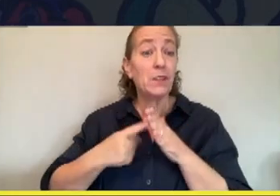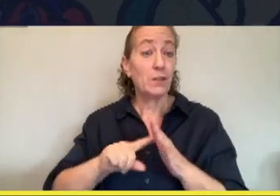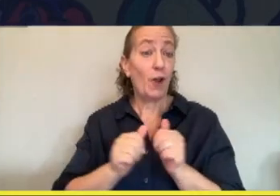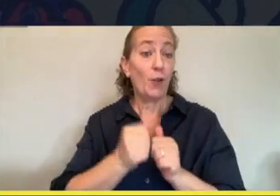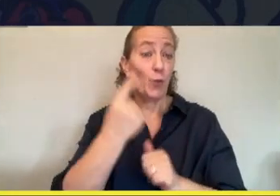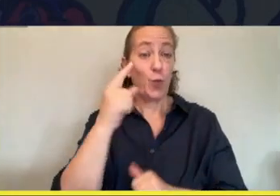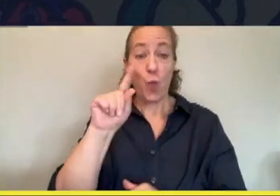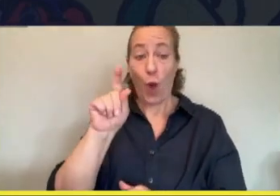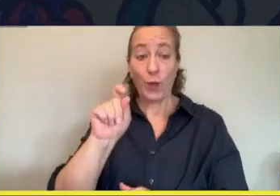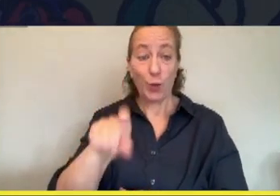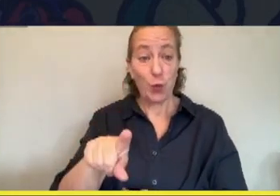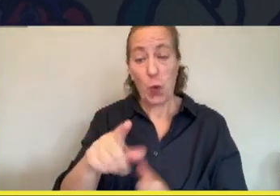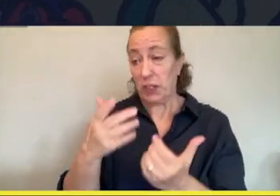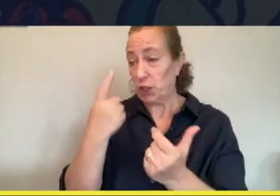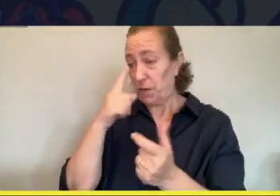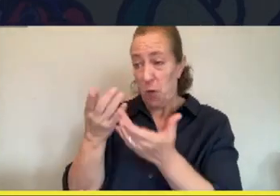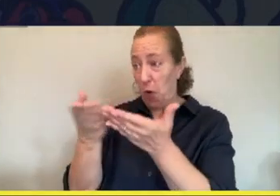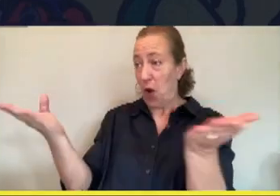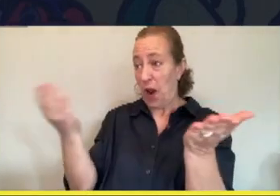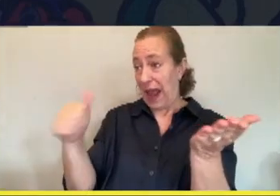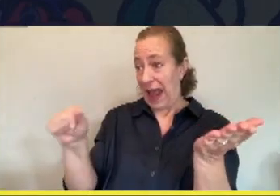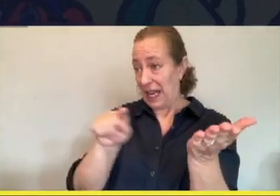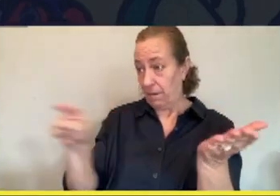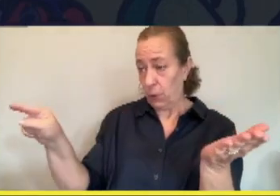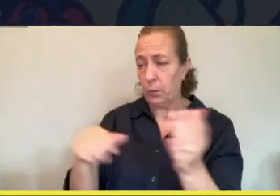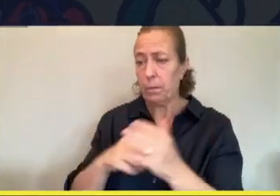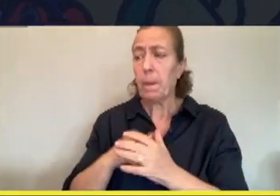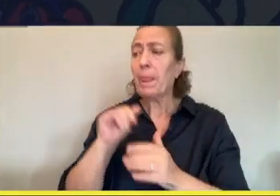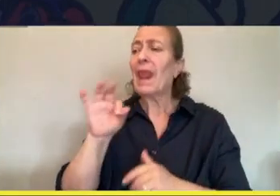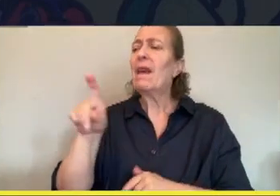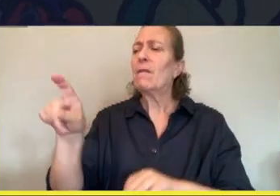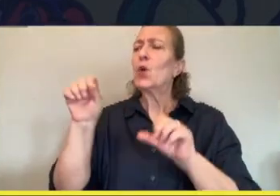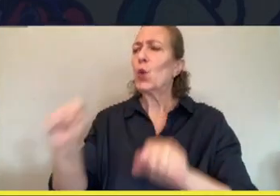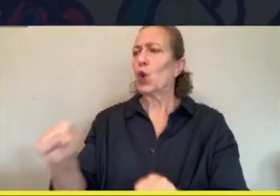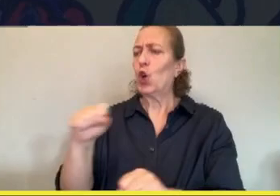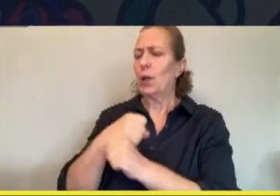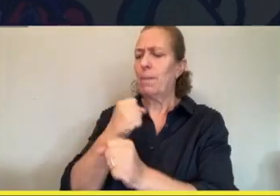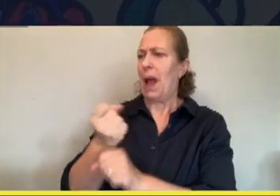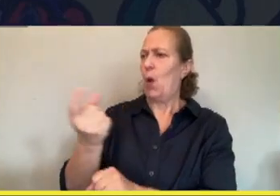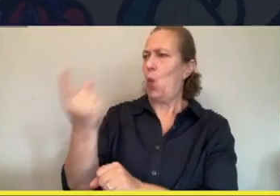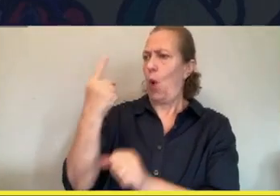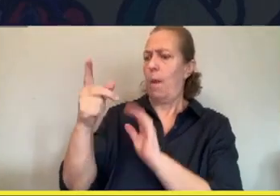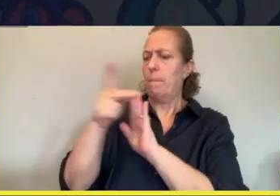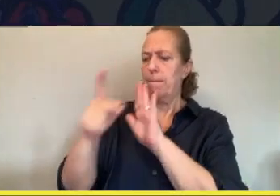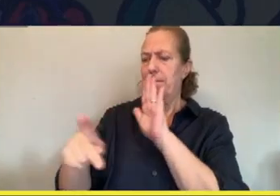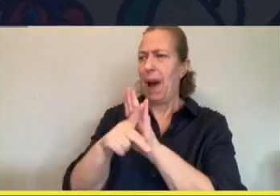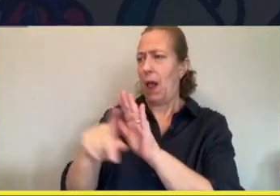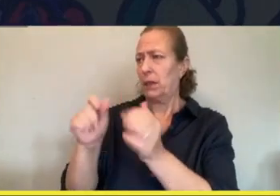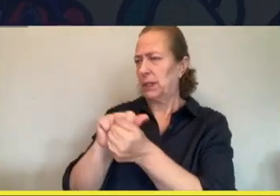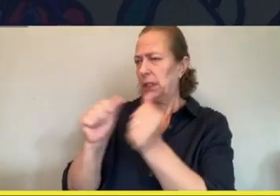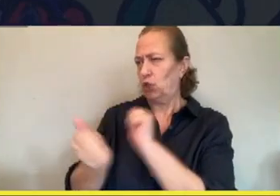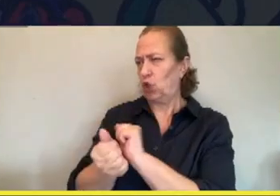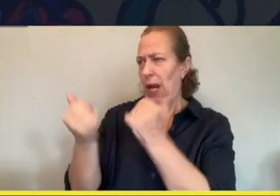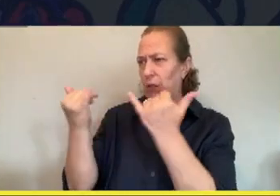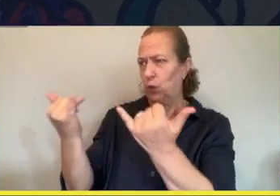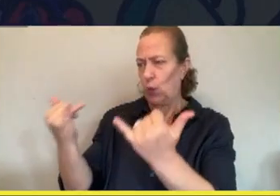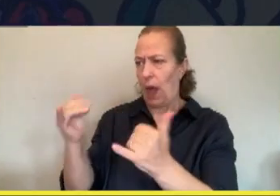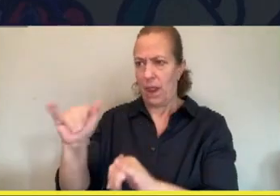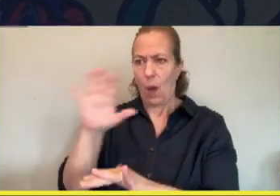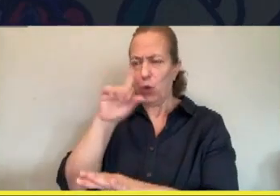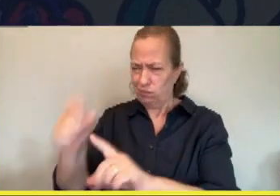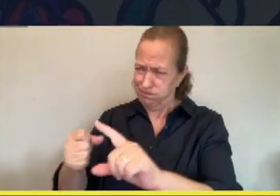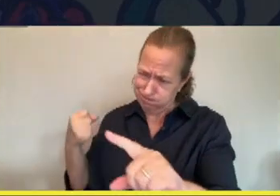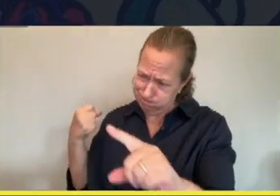whomever wants to answer it. If you can make one policy change today to most radically address systemic inequities in